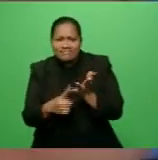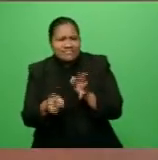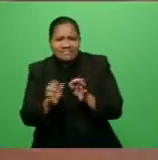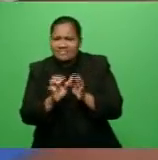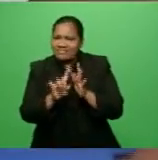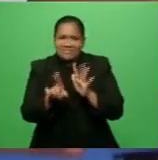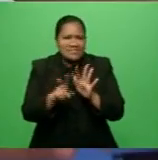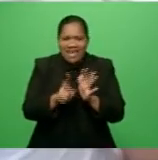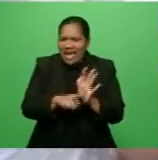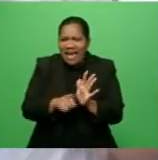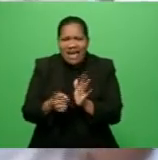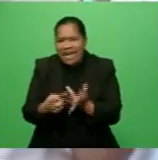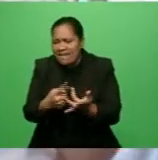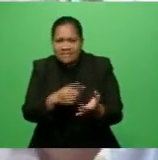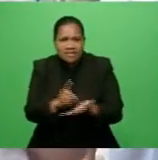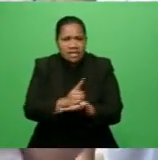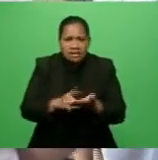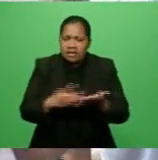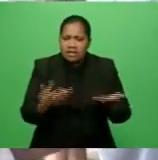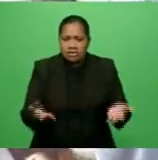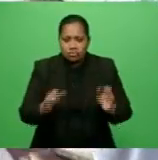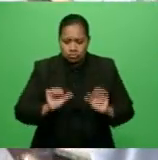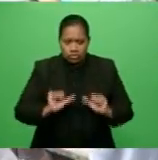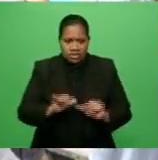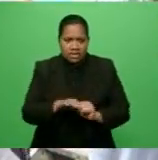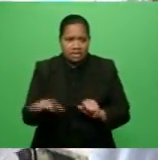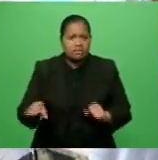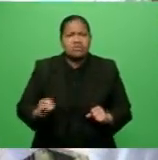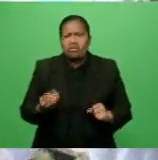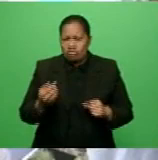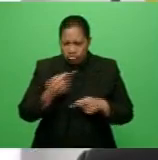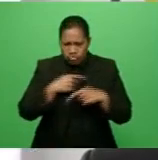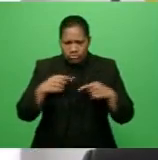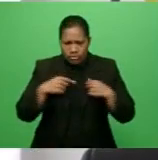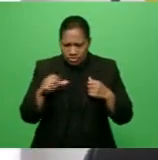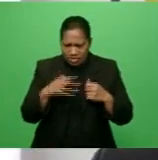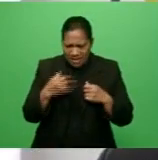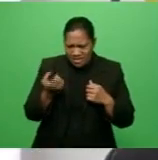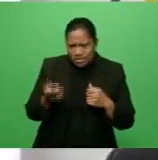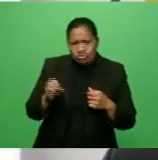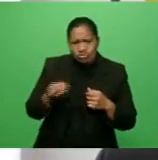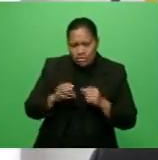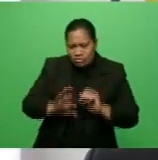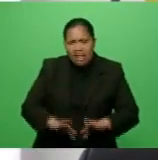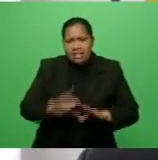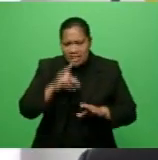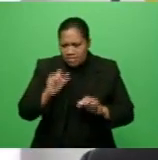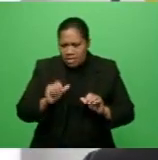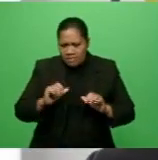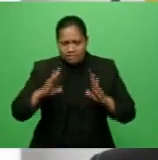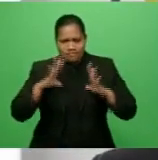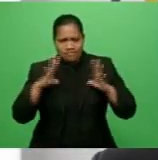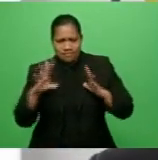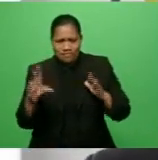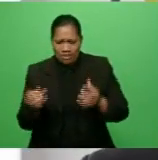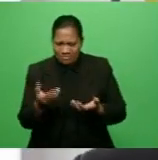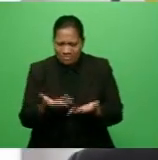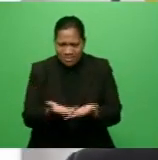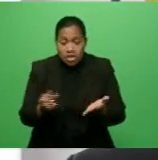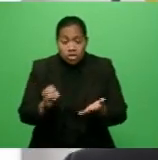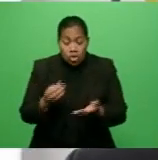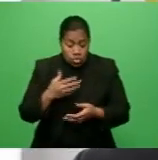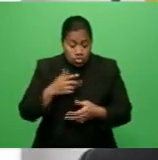Child Welfare Act is actually the rights around the child, the rights to health, to education. And using that, we can be able to talk with the